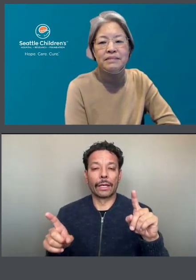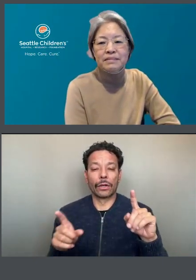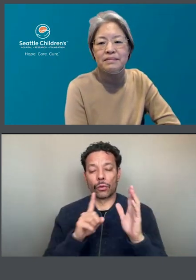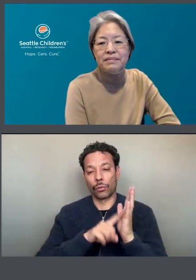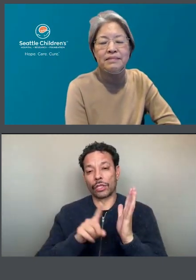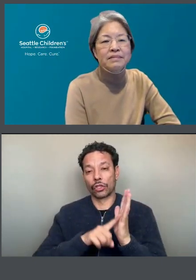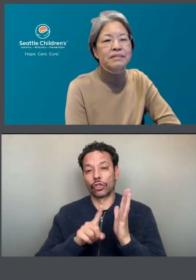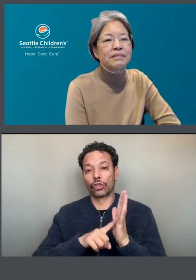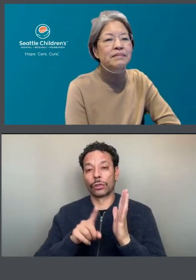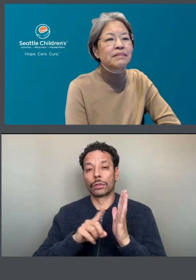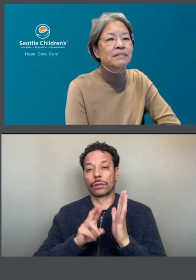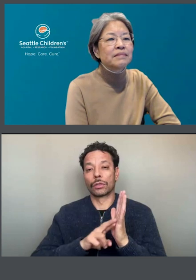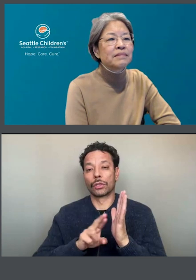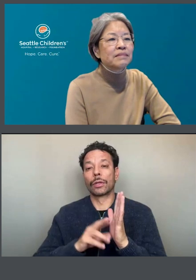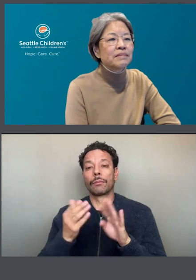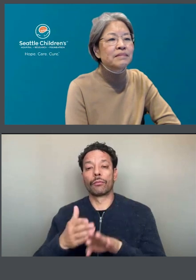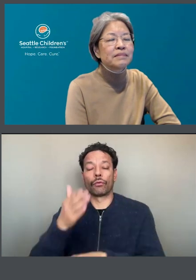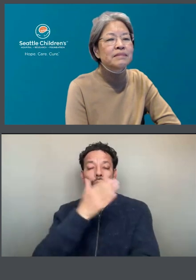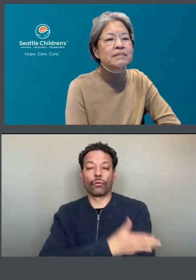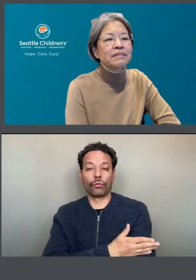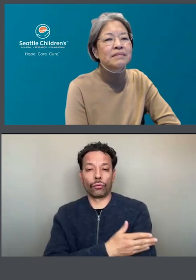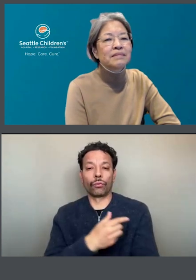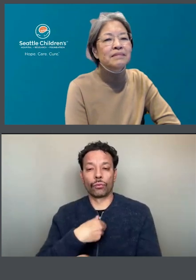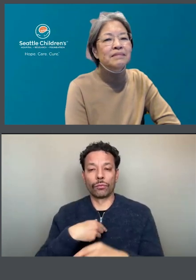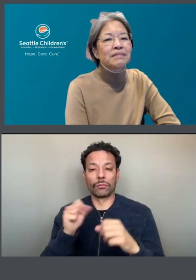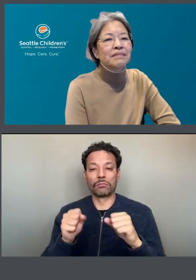research has improved, we've liberalized that.